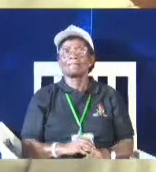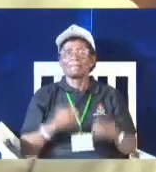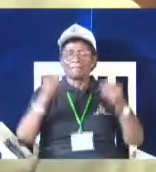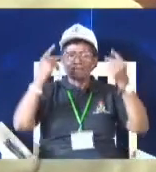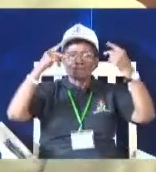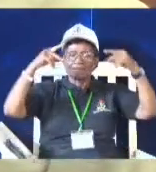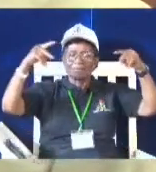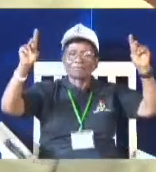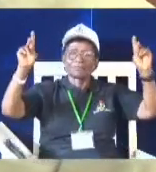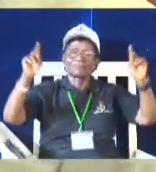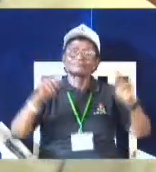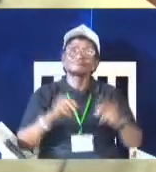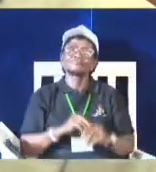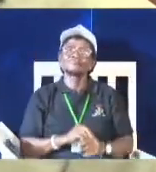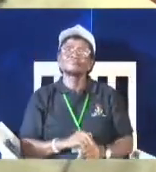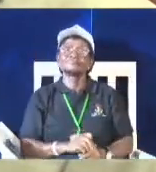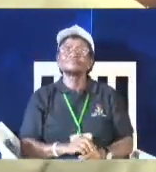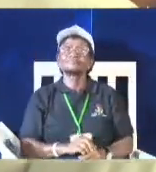prosperity